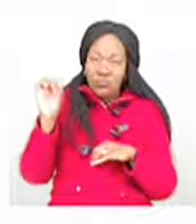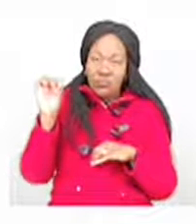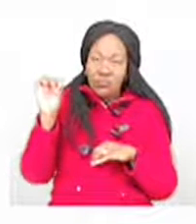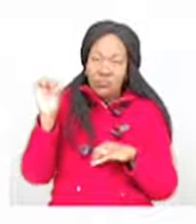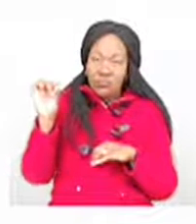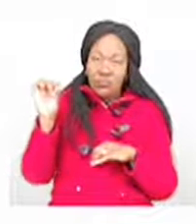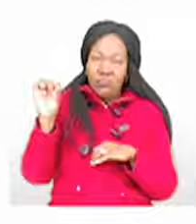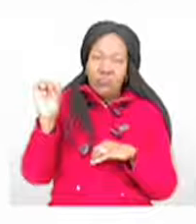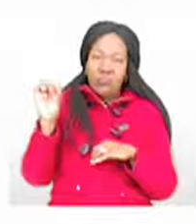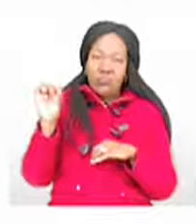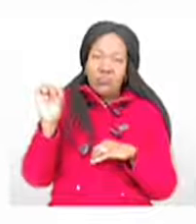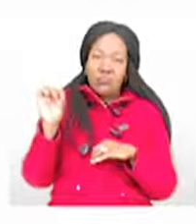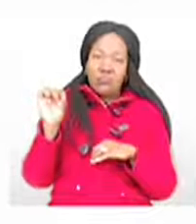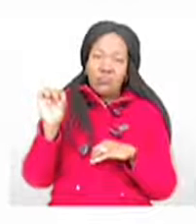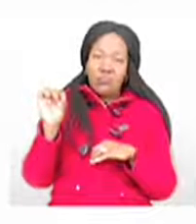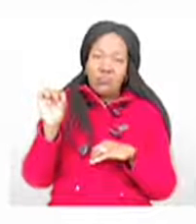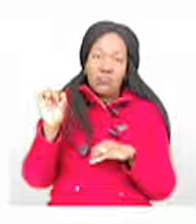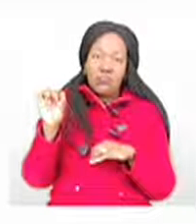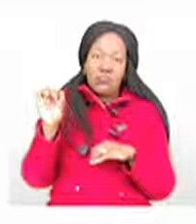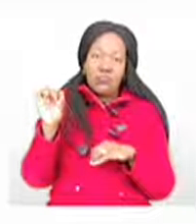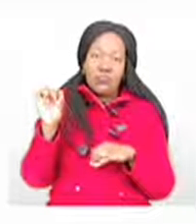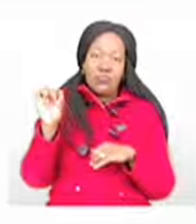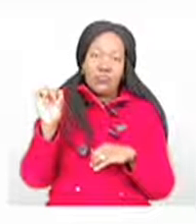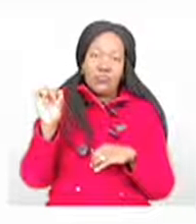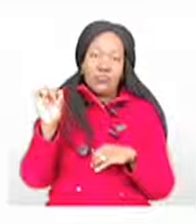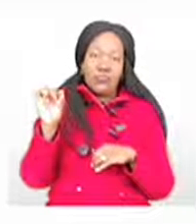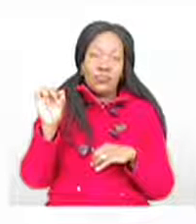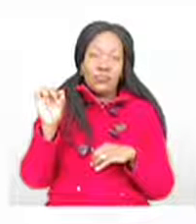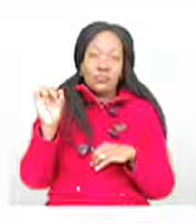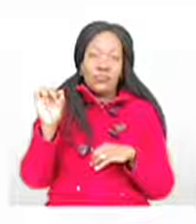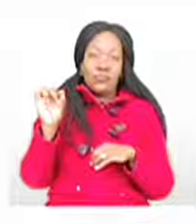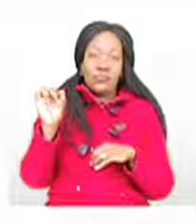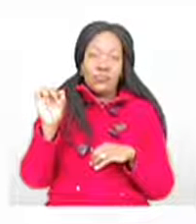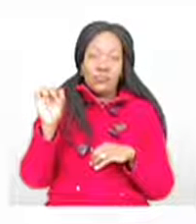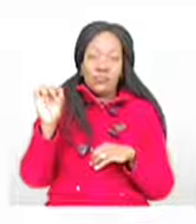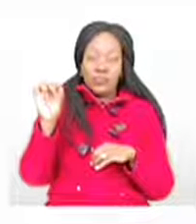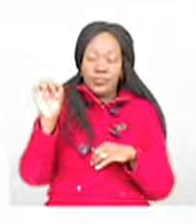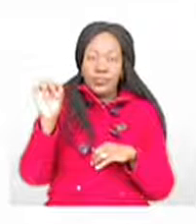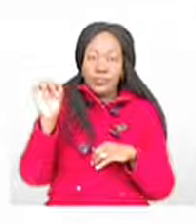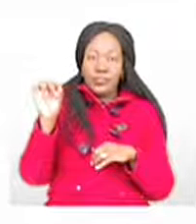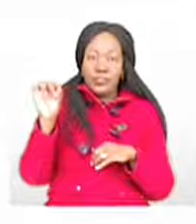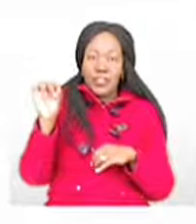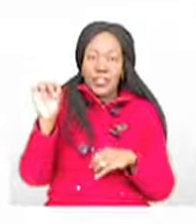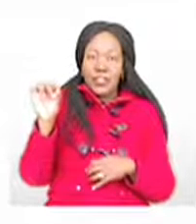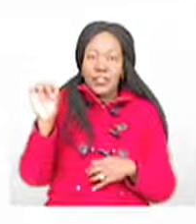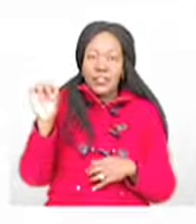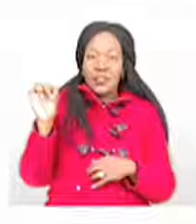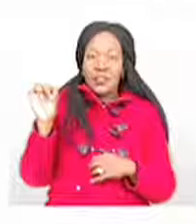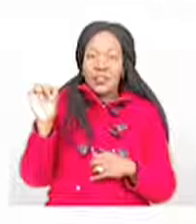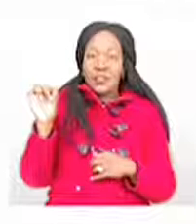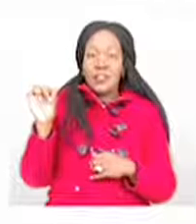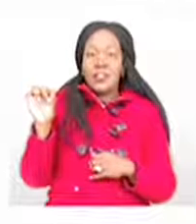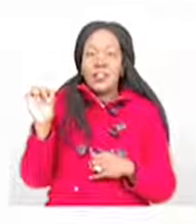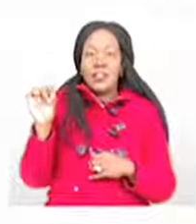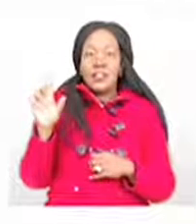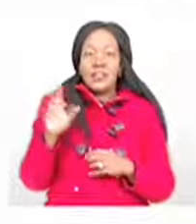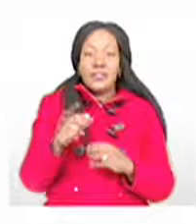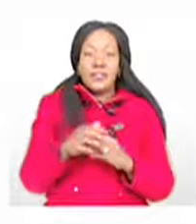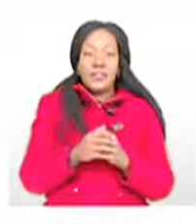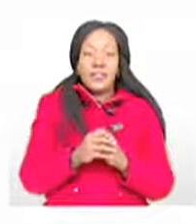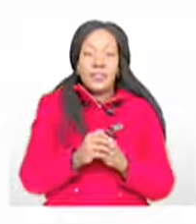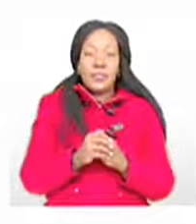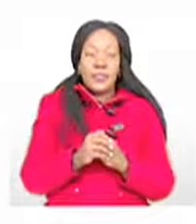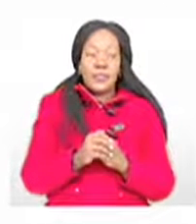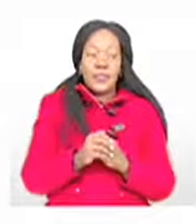the dots, go down, curl up, curve down, let's